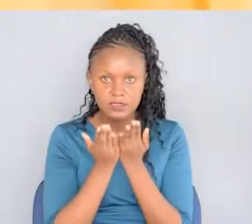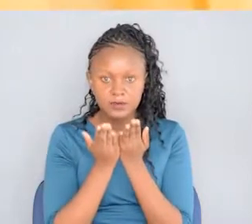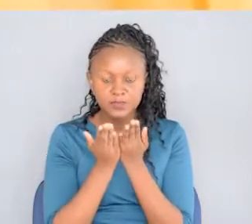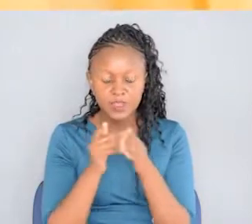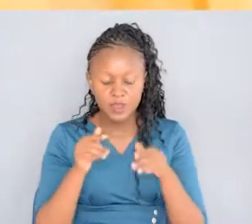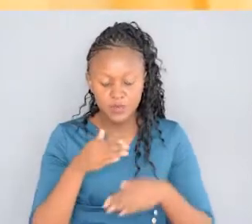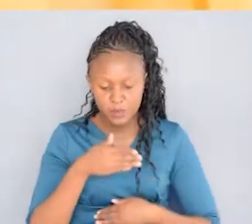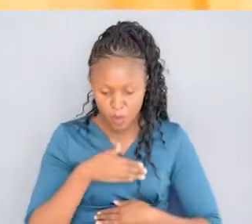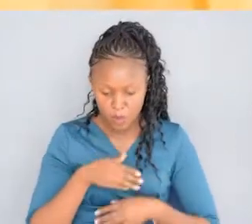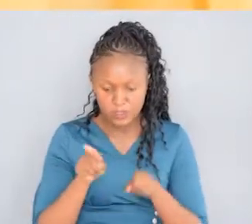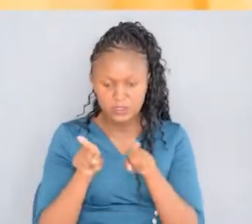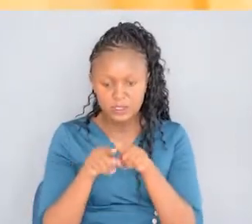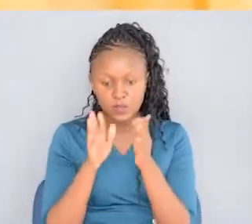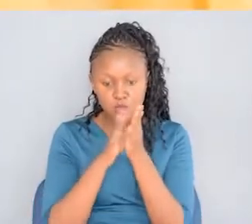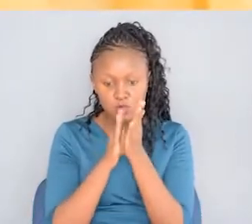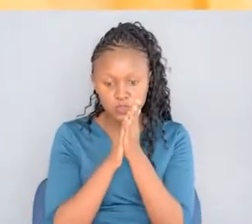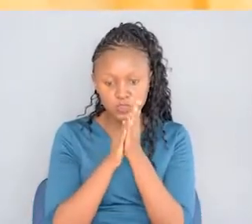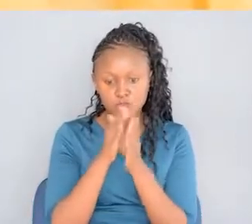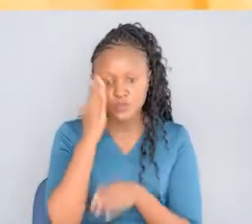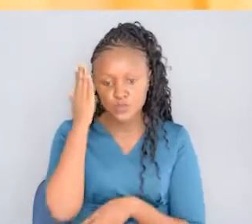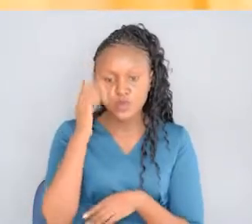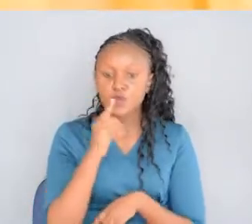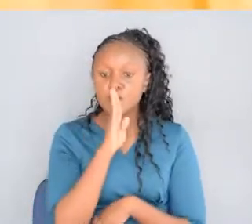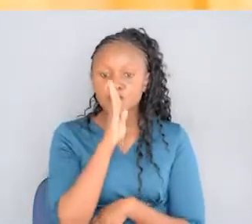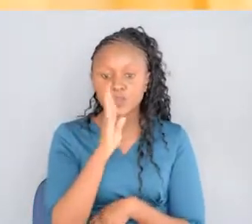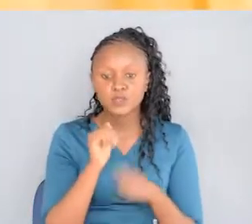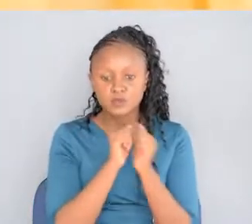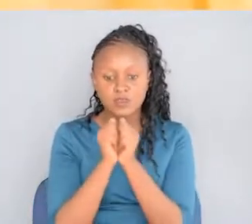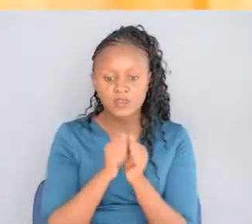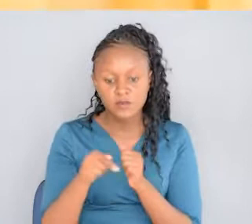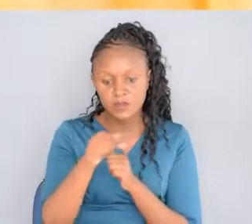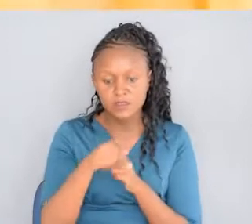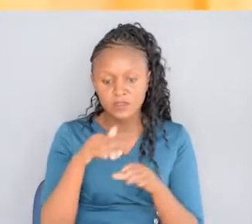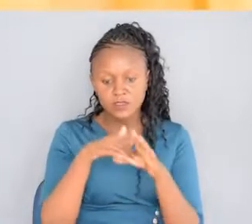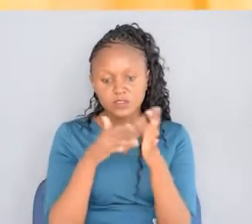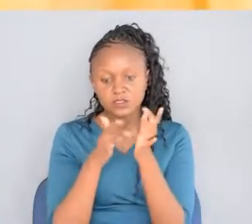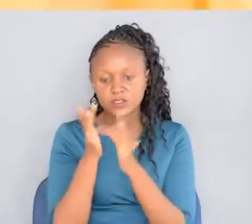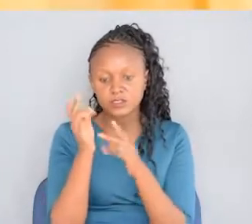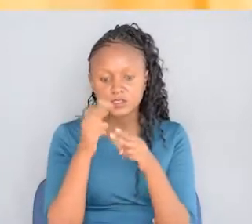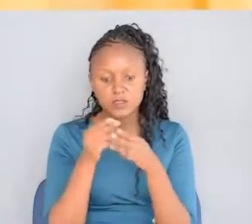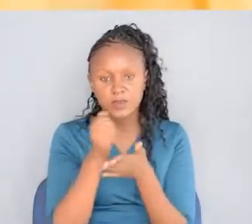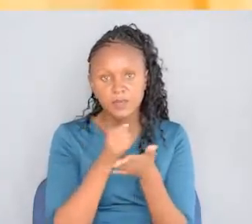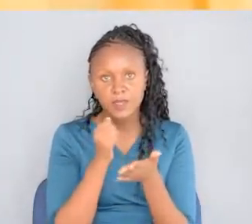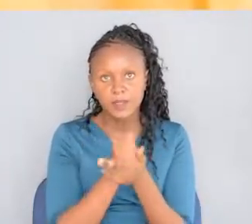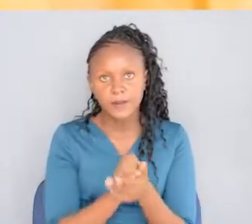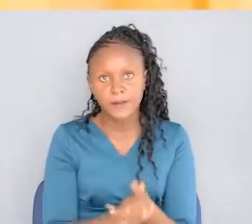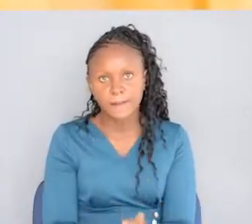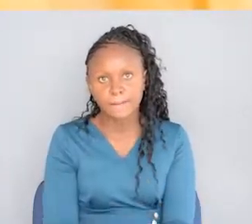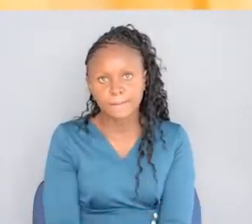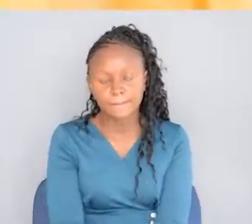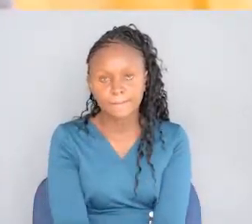down before you and worship you in this glorious day, O Father Lord. Be with us and guide us in everything. In Jesus' name, pray and believe.